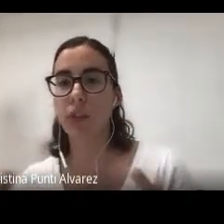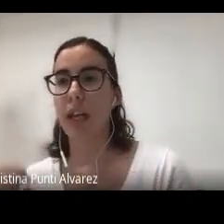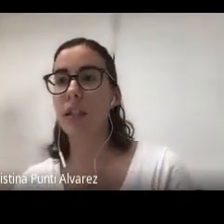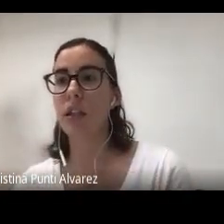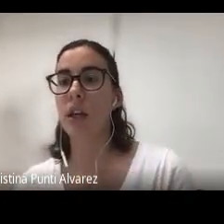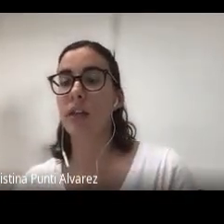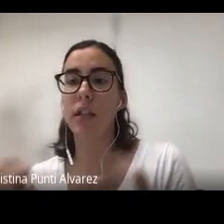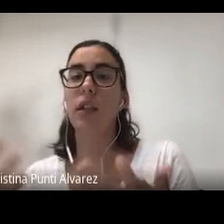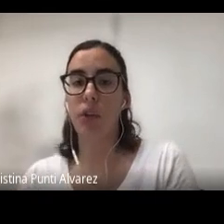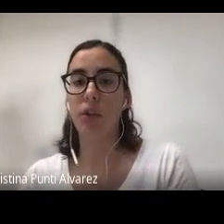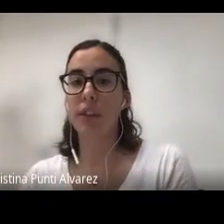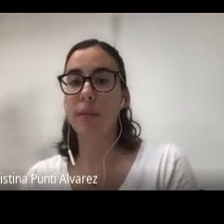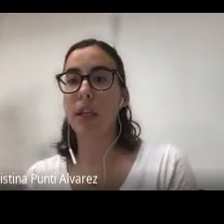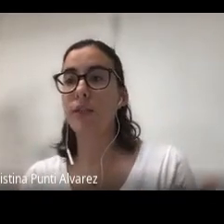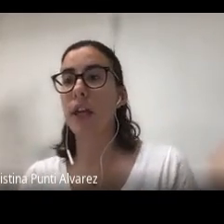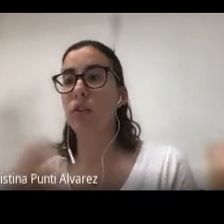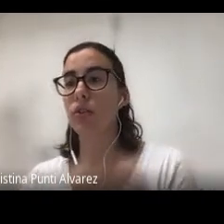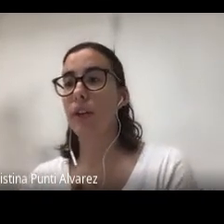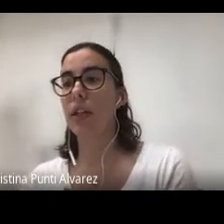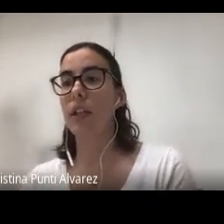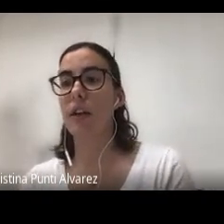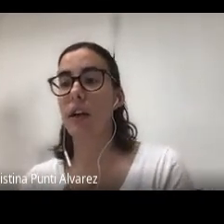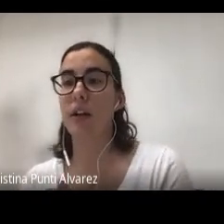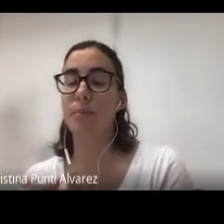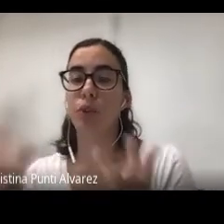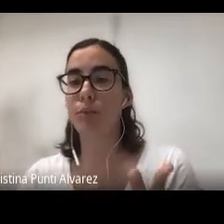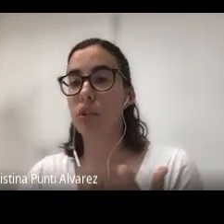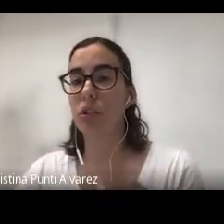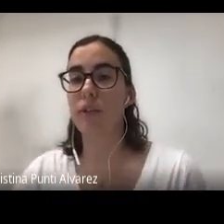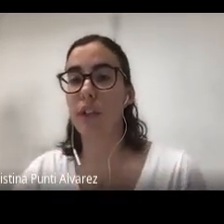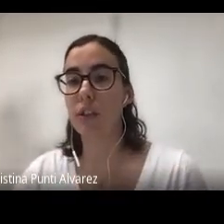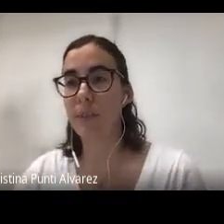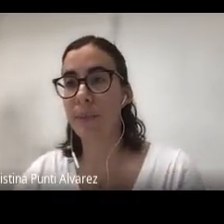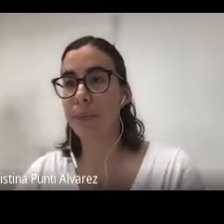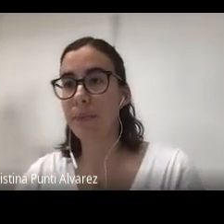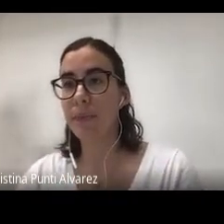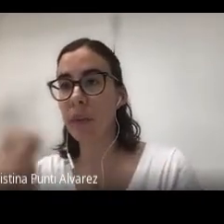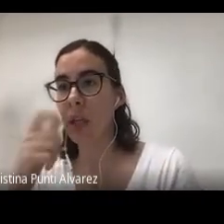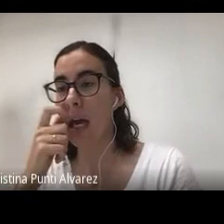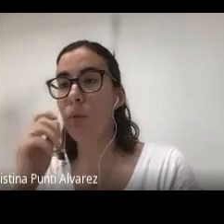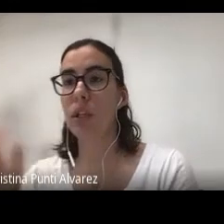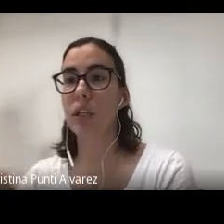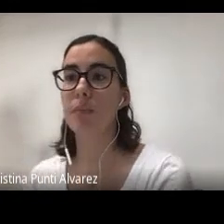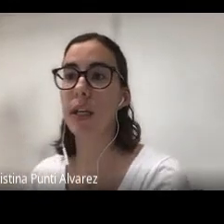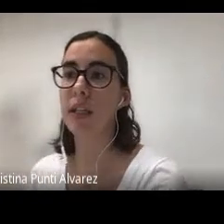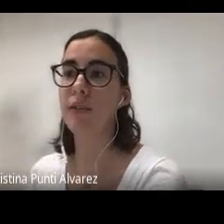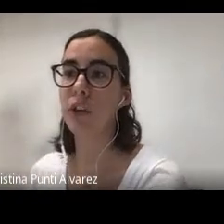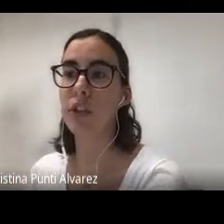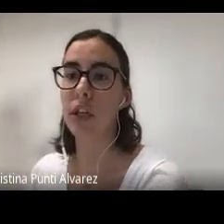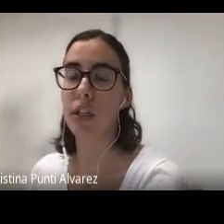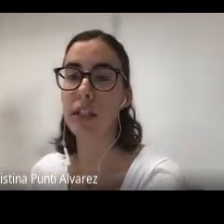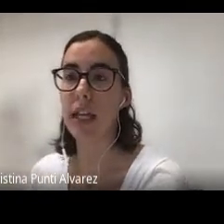sort of organized, then the recordings themselves, and also finally a post-processing phase. I will